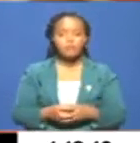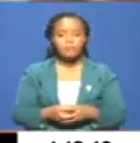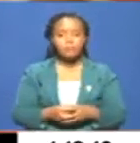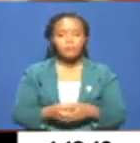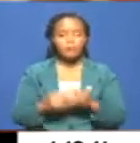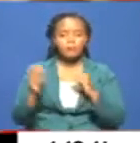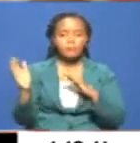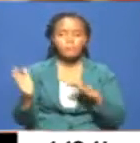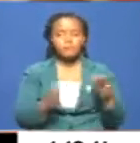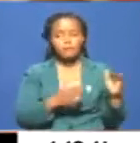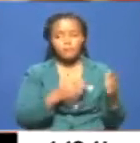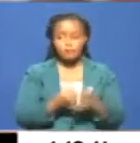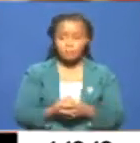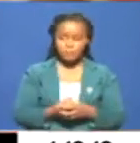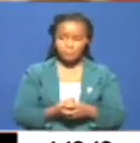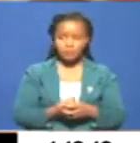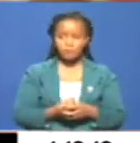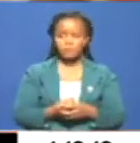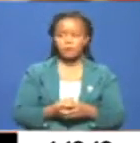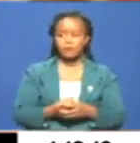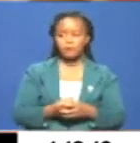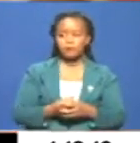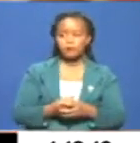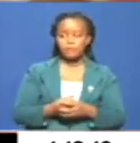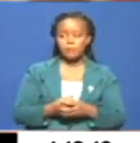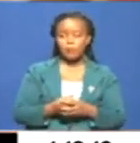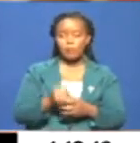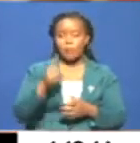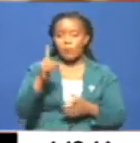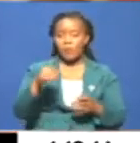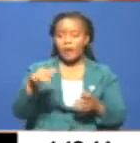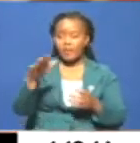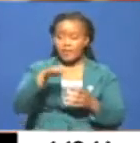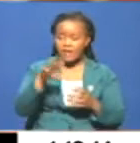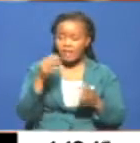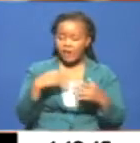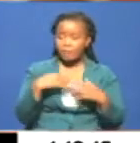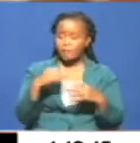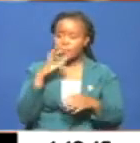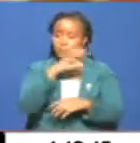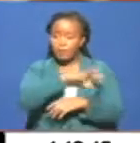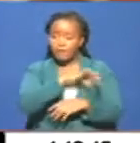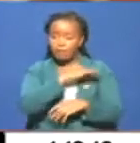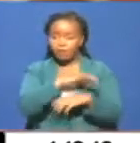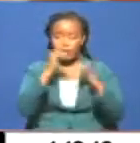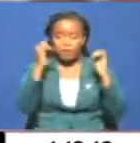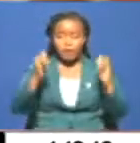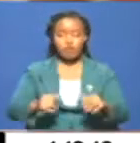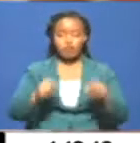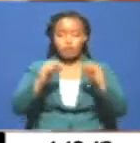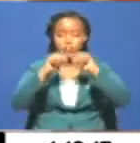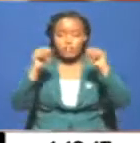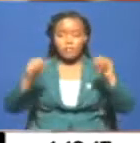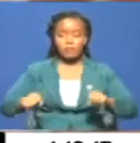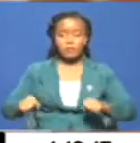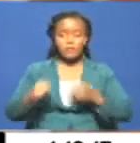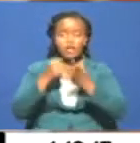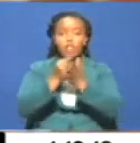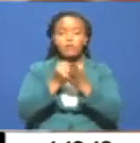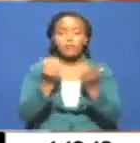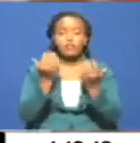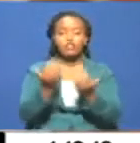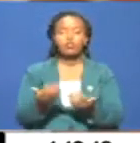Now, Friends School Kamusinga High School has benefited from a new digital system that has enabled students to do research with